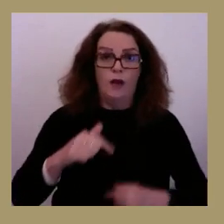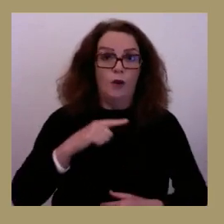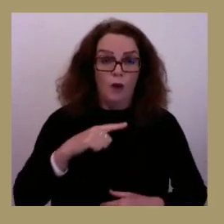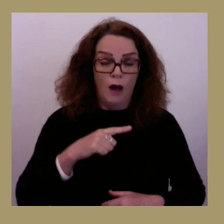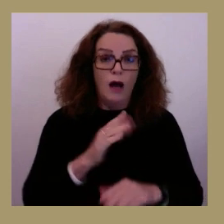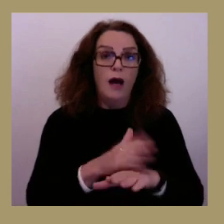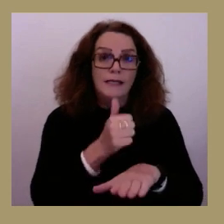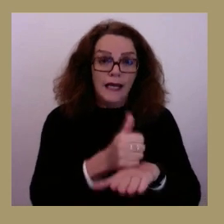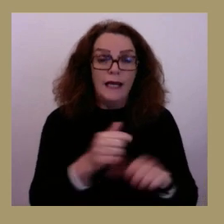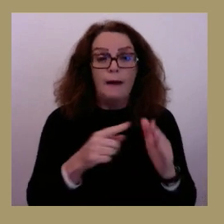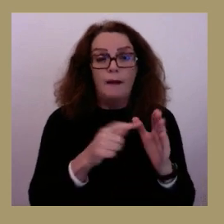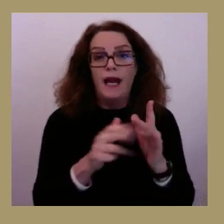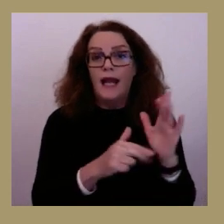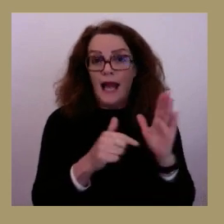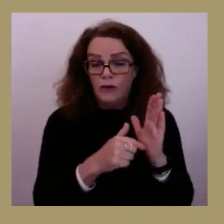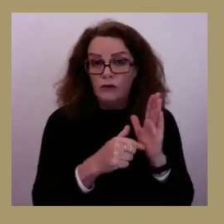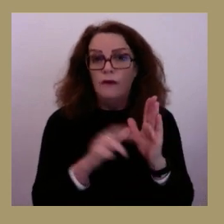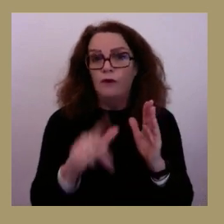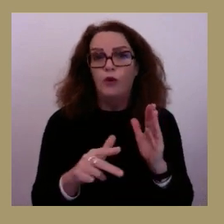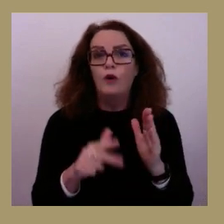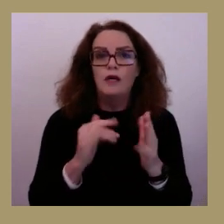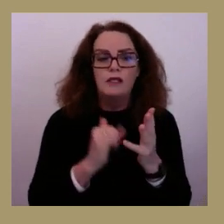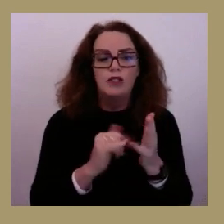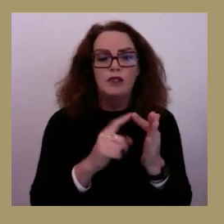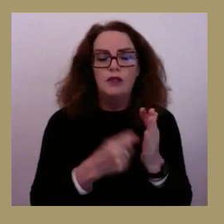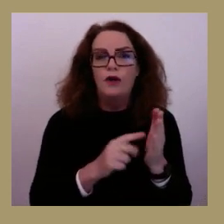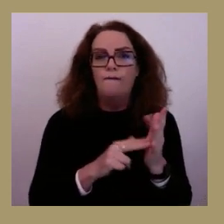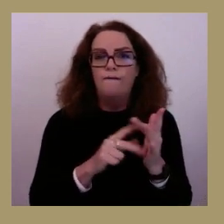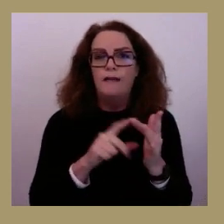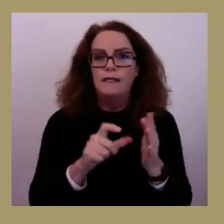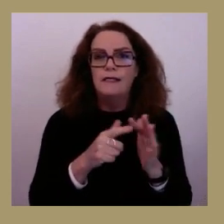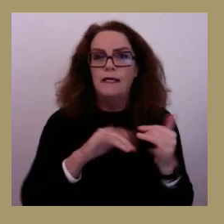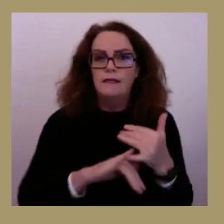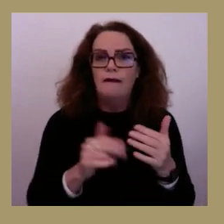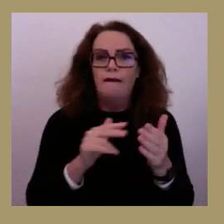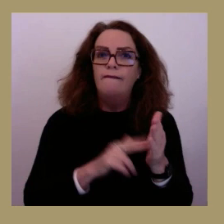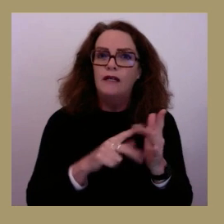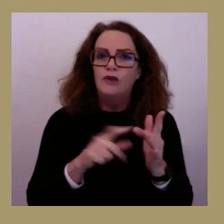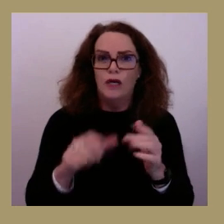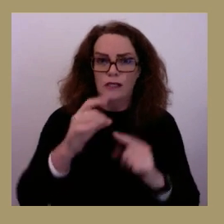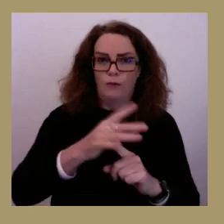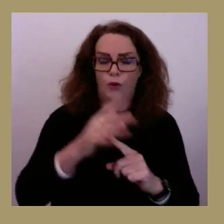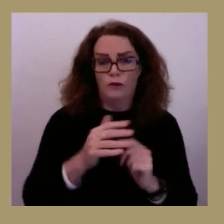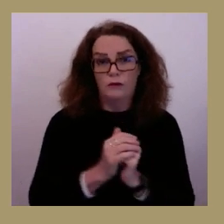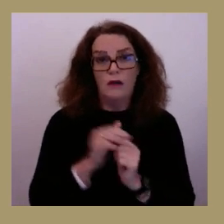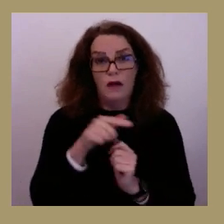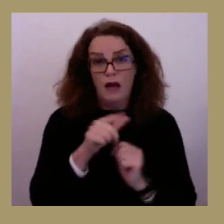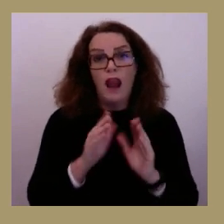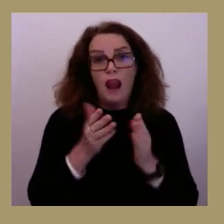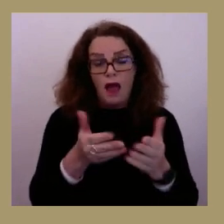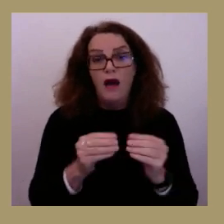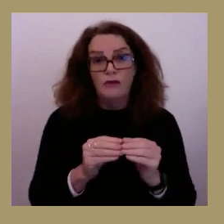Victoria account is so important. Creating a Service Victoria account allows Victorians to interact with